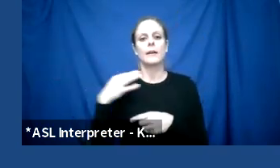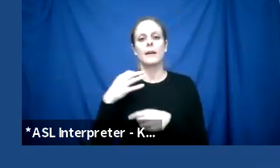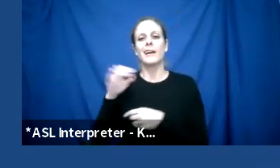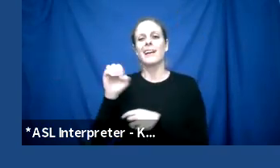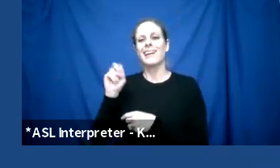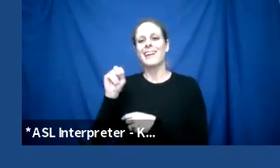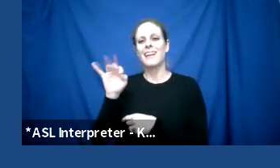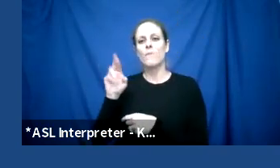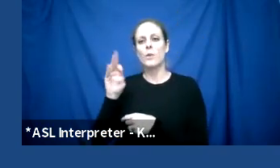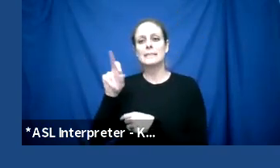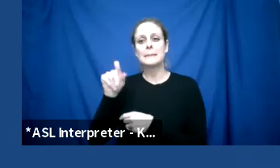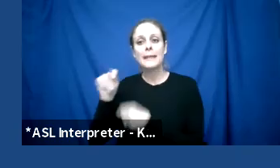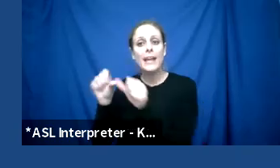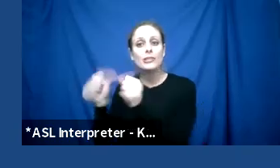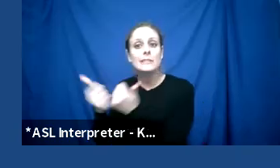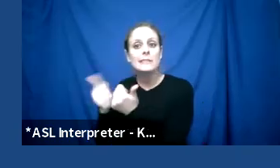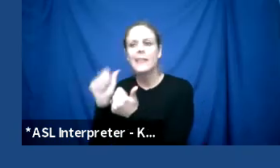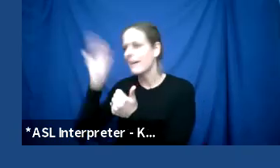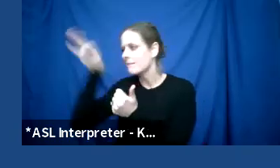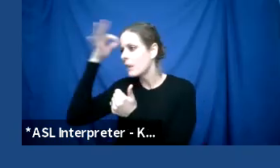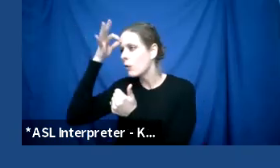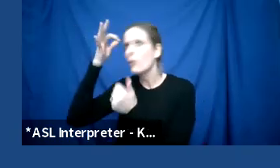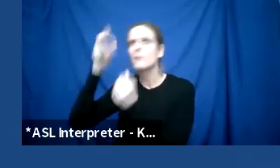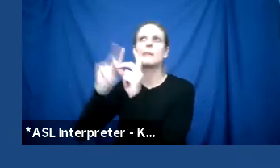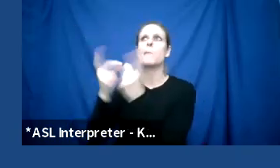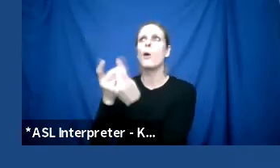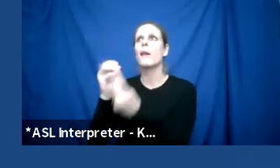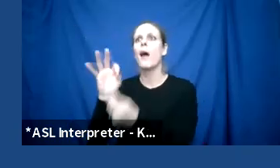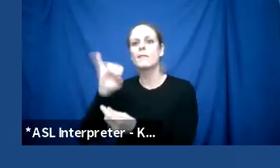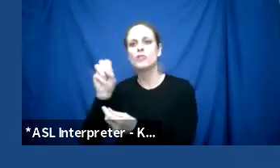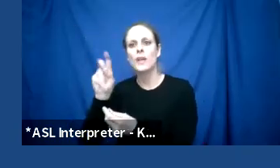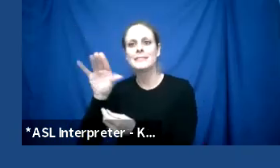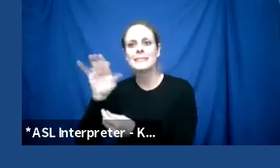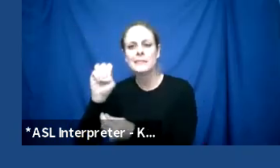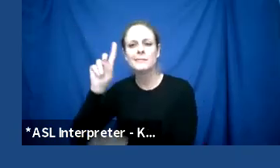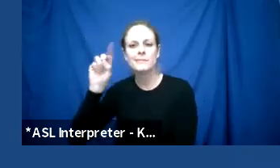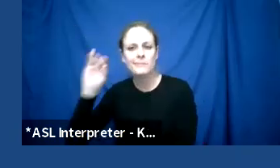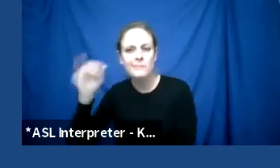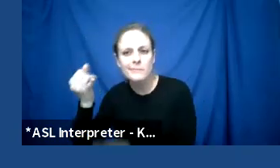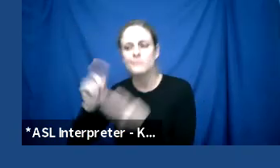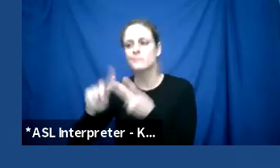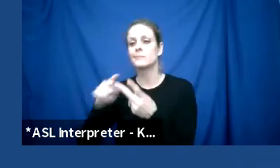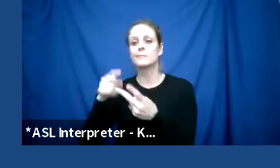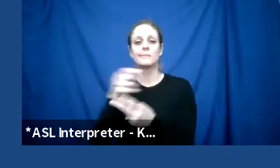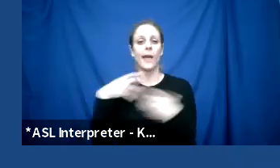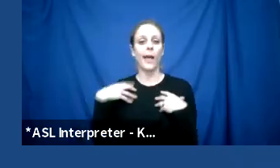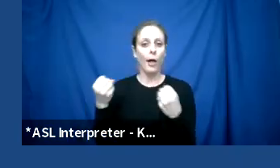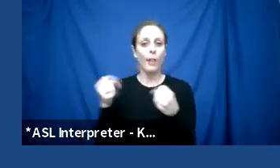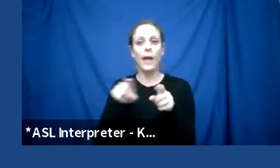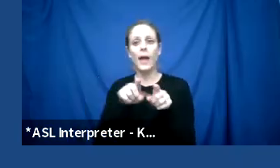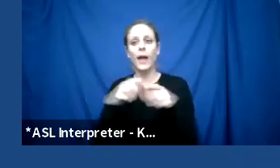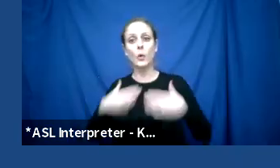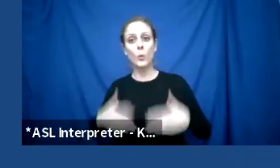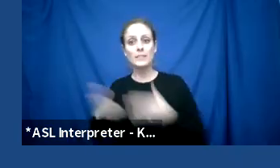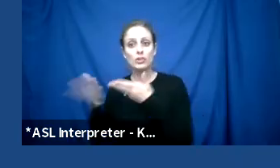as like a federal department, like the Department of Justice or Health and Human Services, they would have to